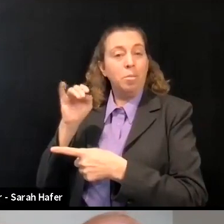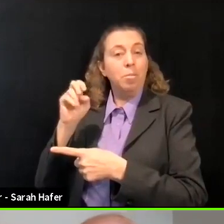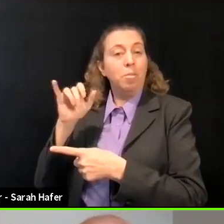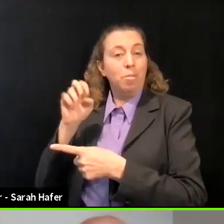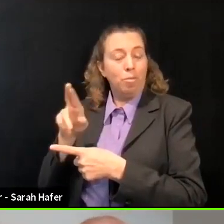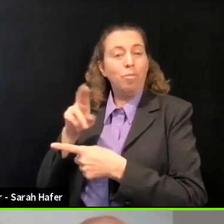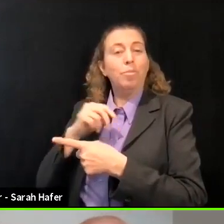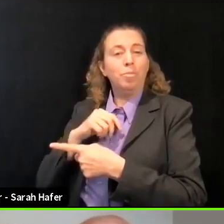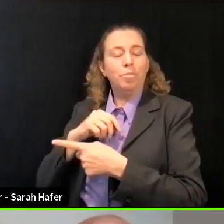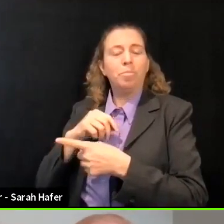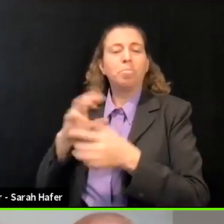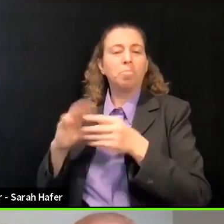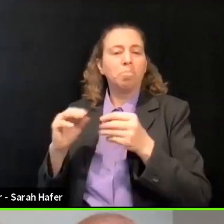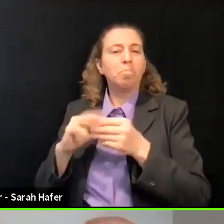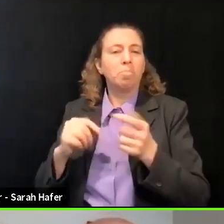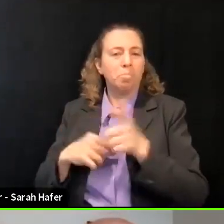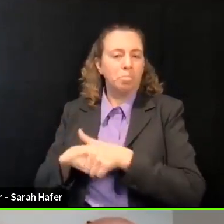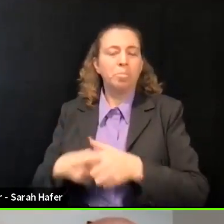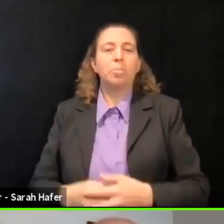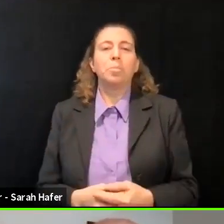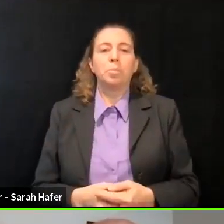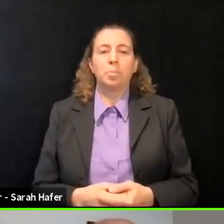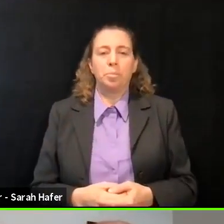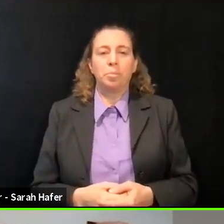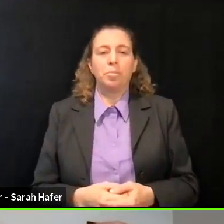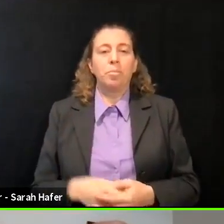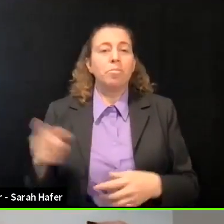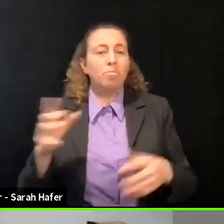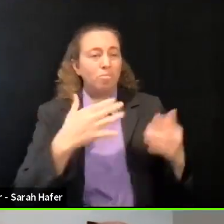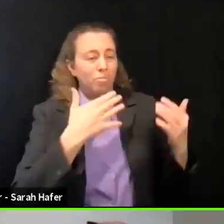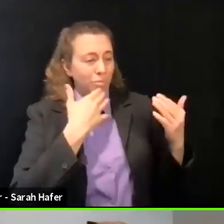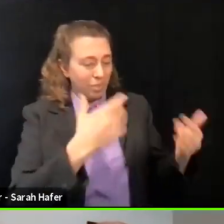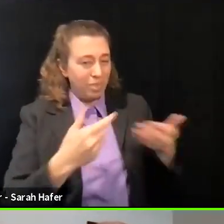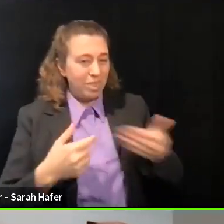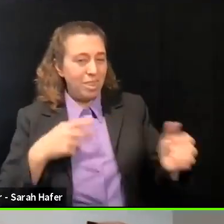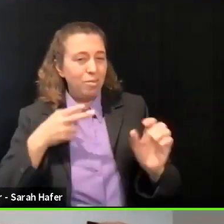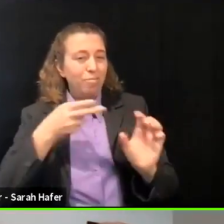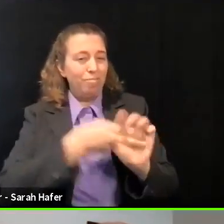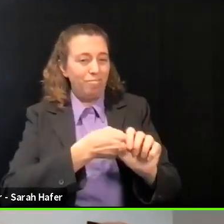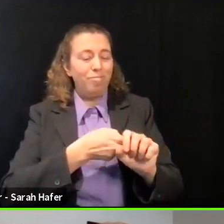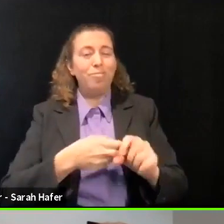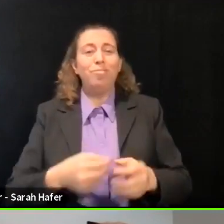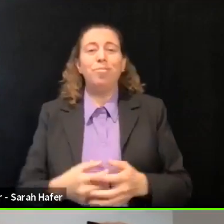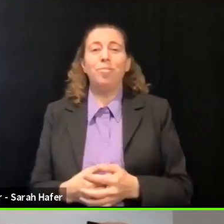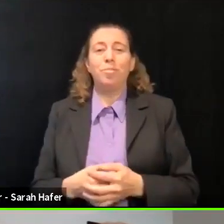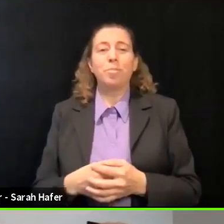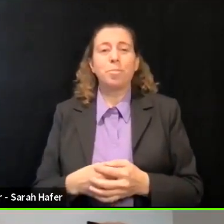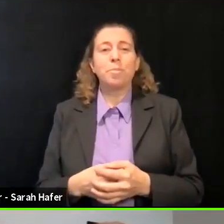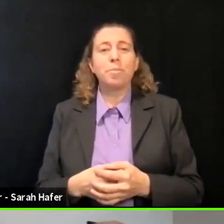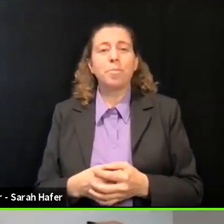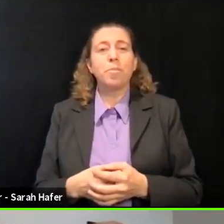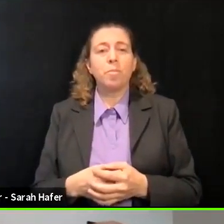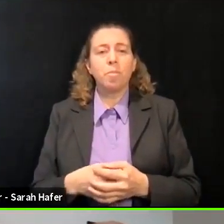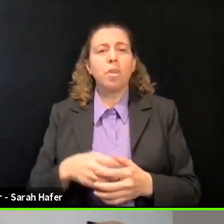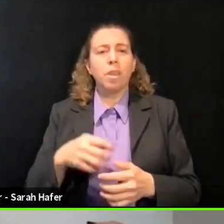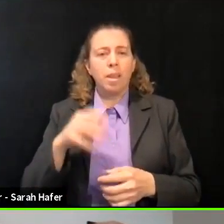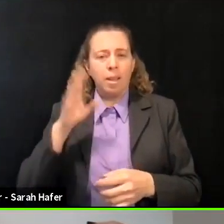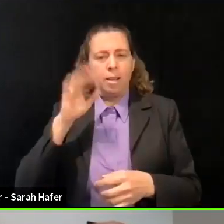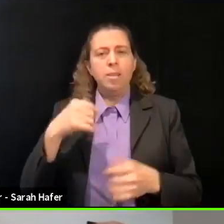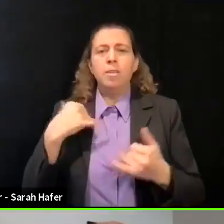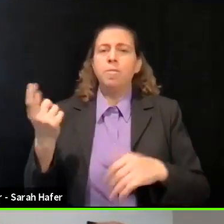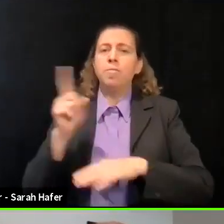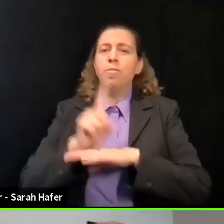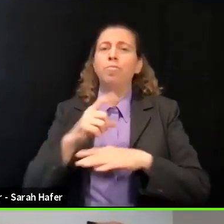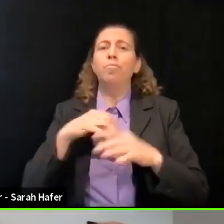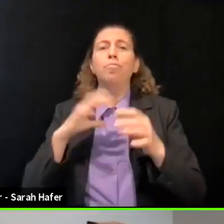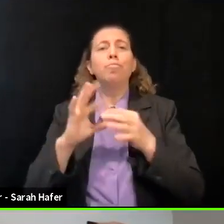Thank you very much for inviting me to the party here and to be a voice addressing these very essential